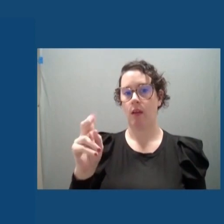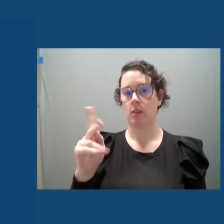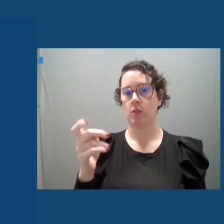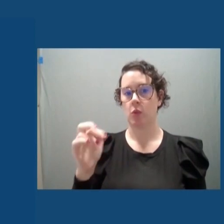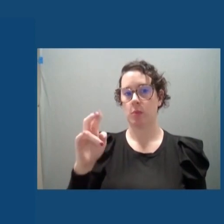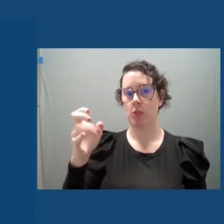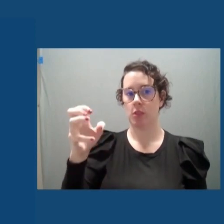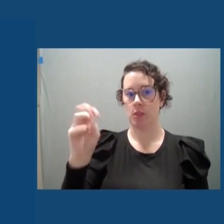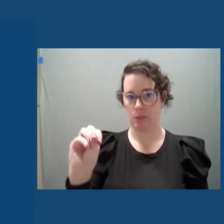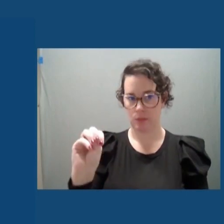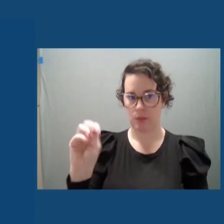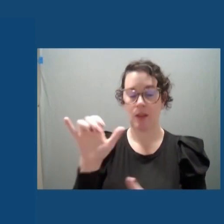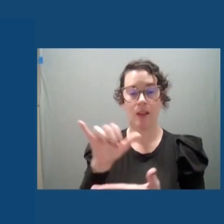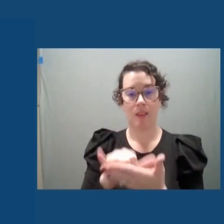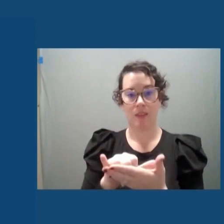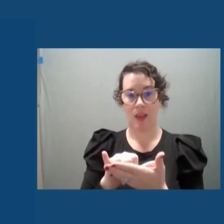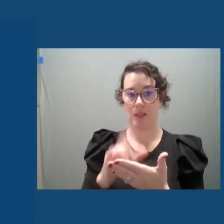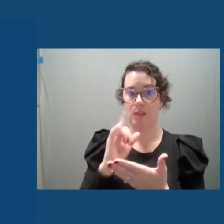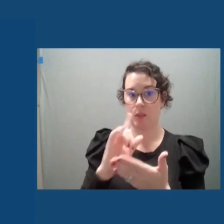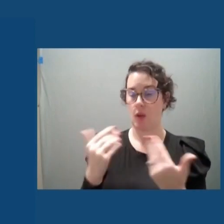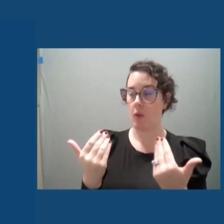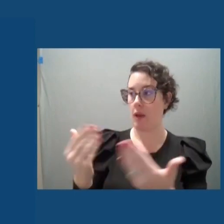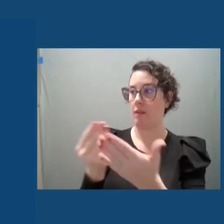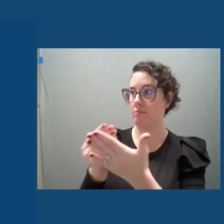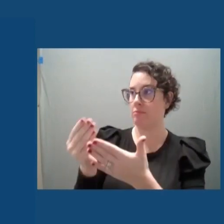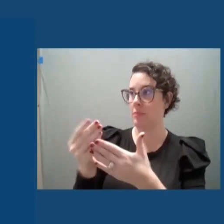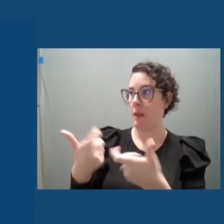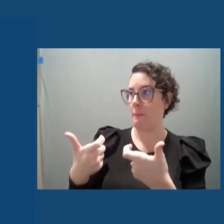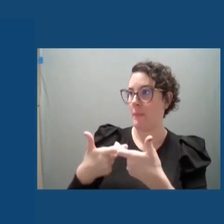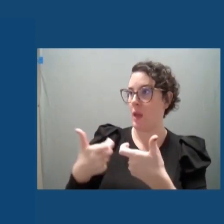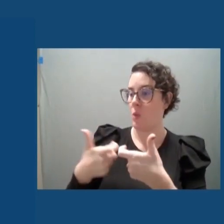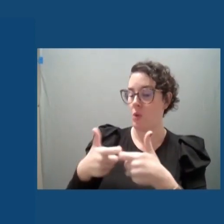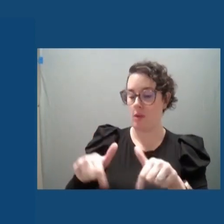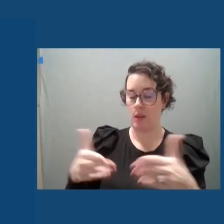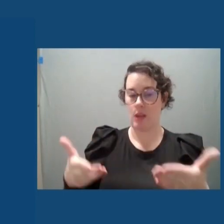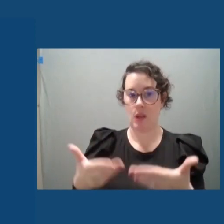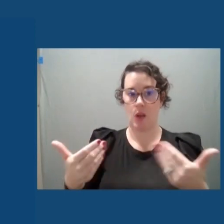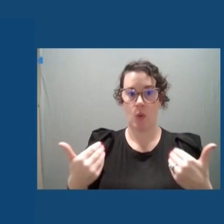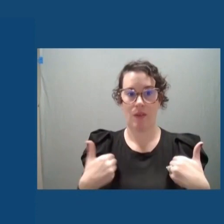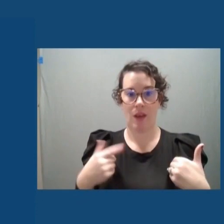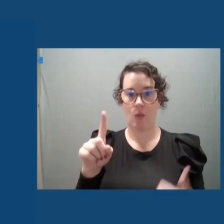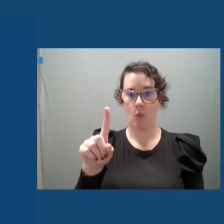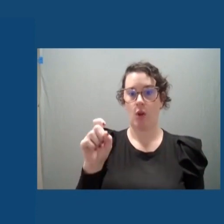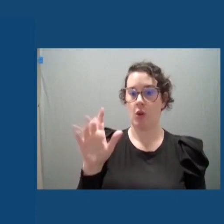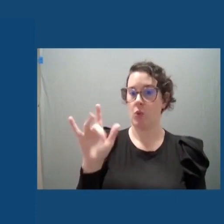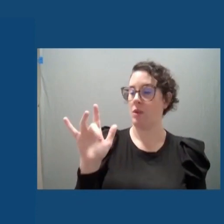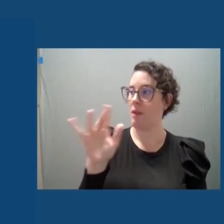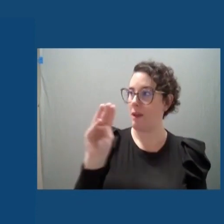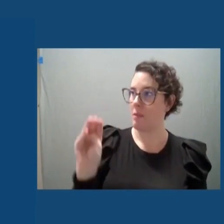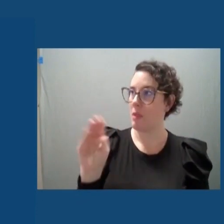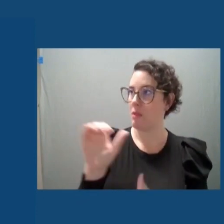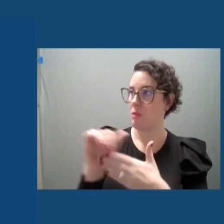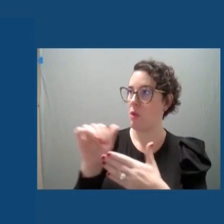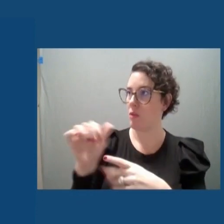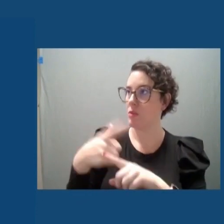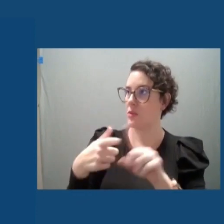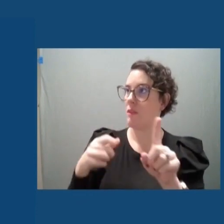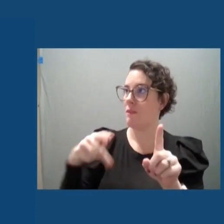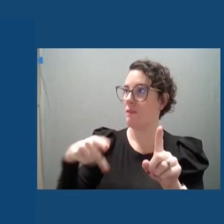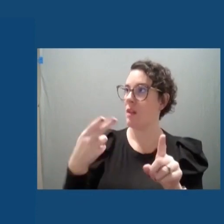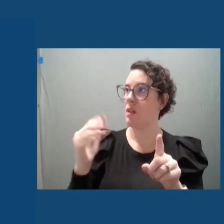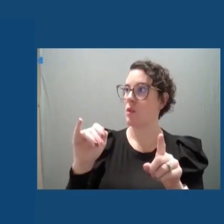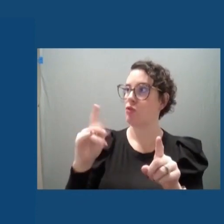York. And we've already secured more than $125 million from philanthropic and university